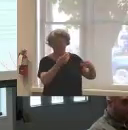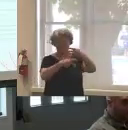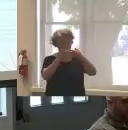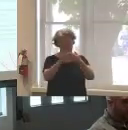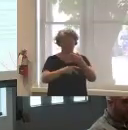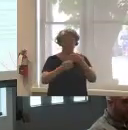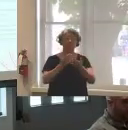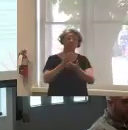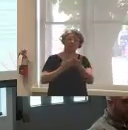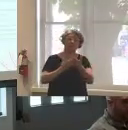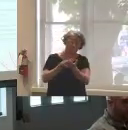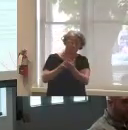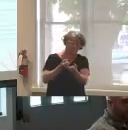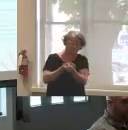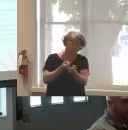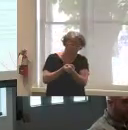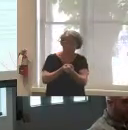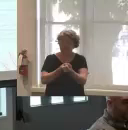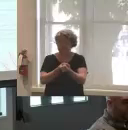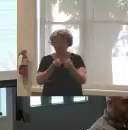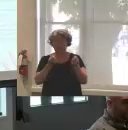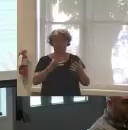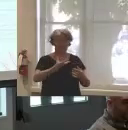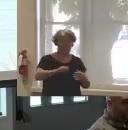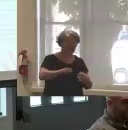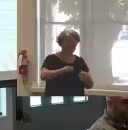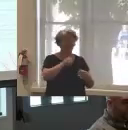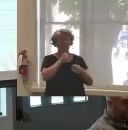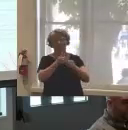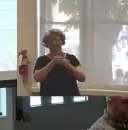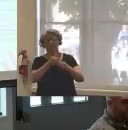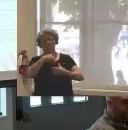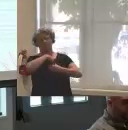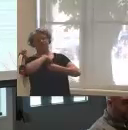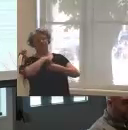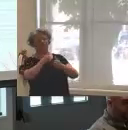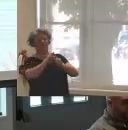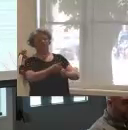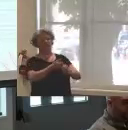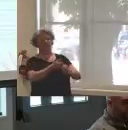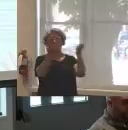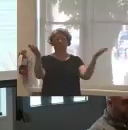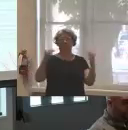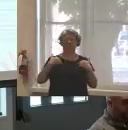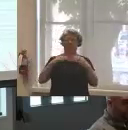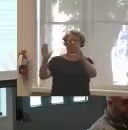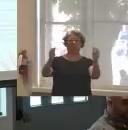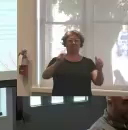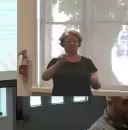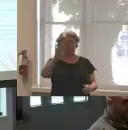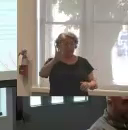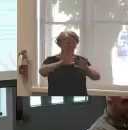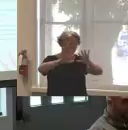some financial support to many trans and gender non-conforming newcomer youth, and